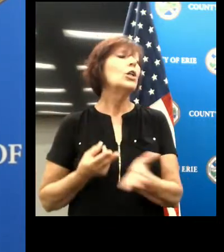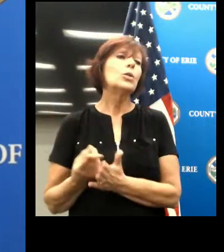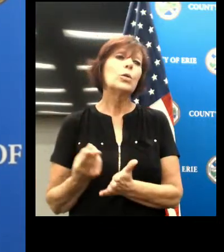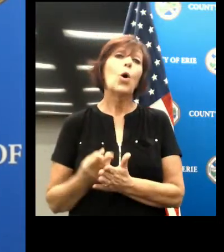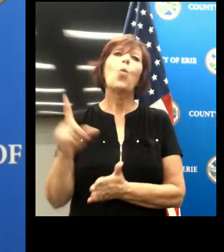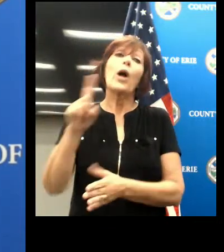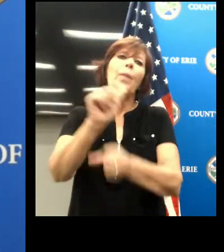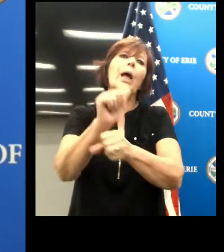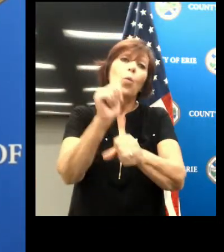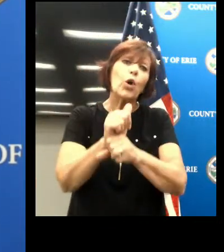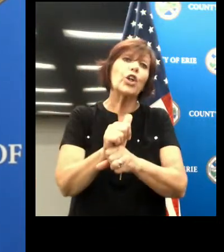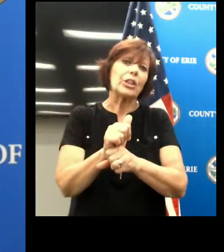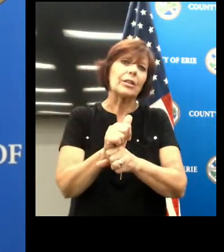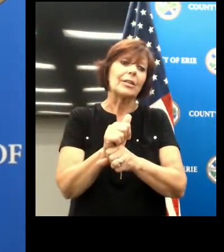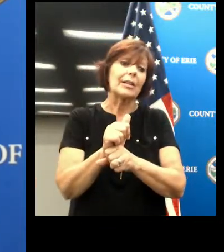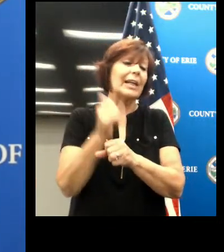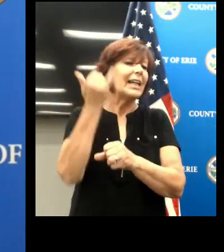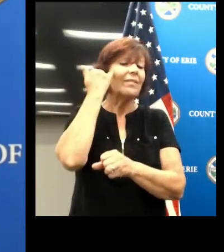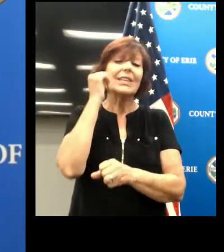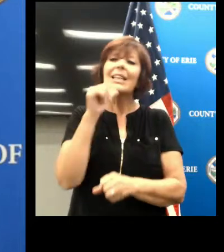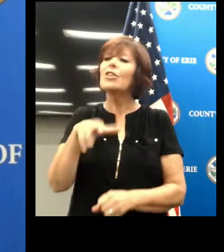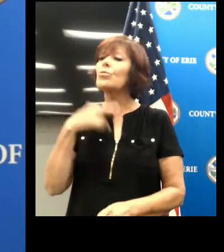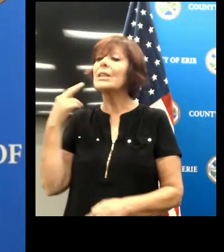they worked if it's not a risk to the general public.